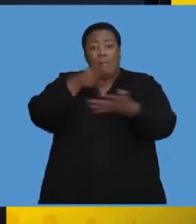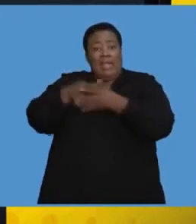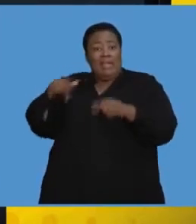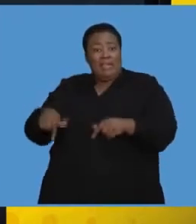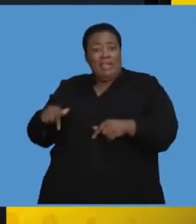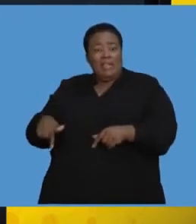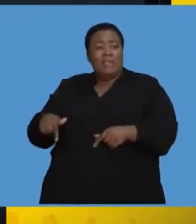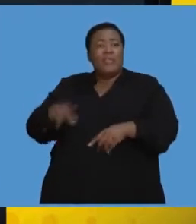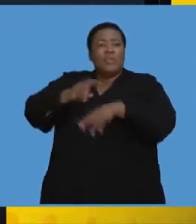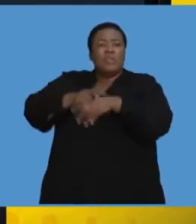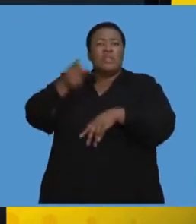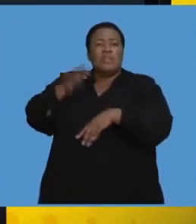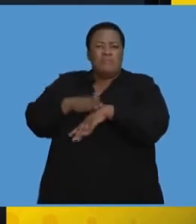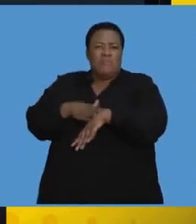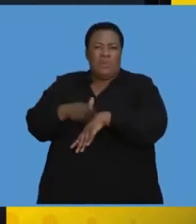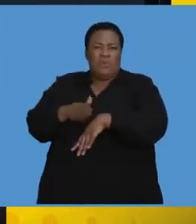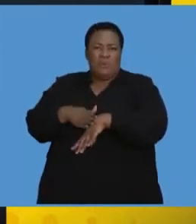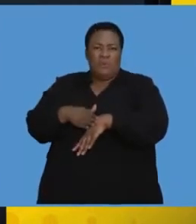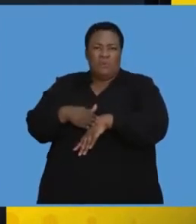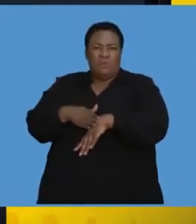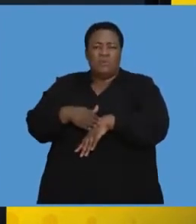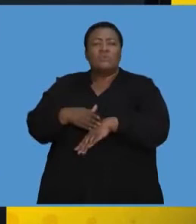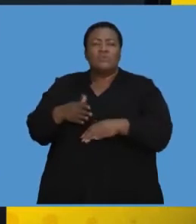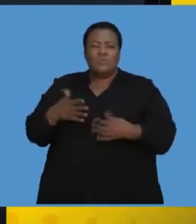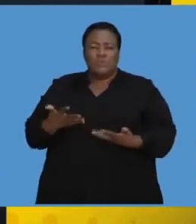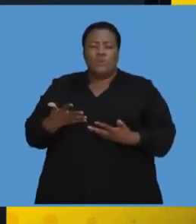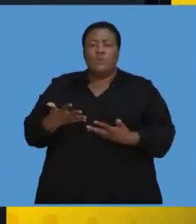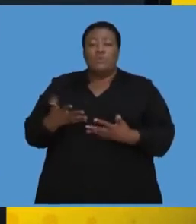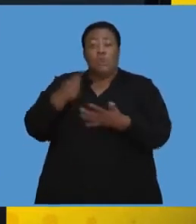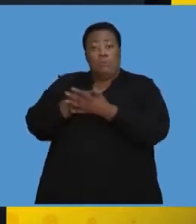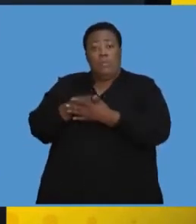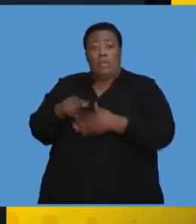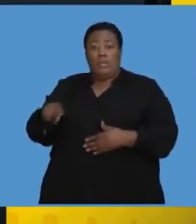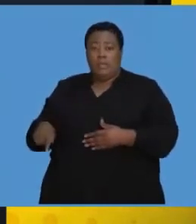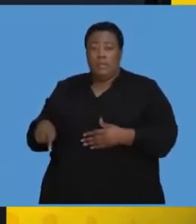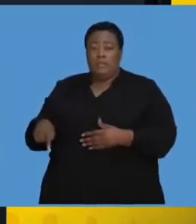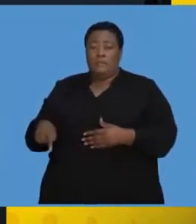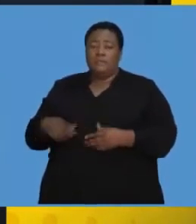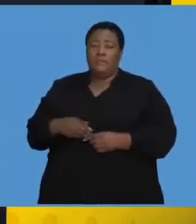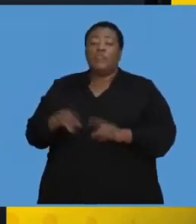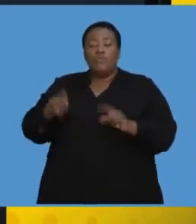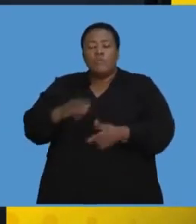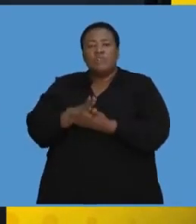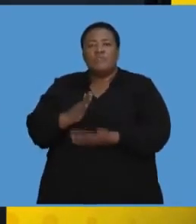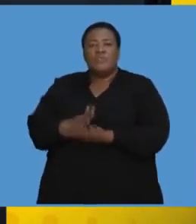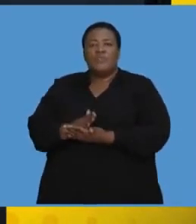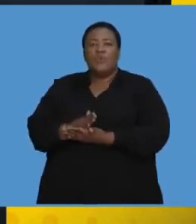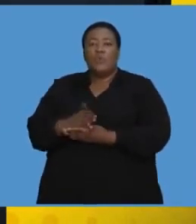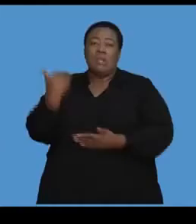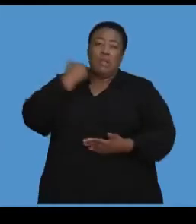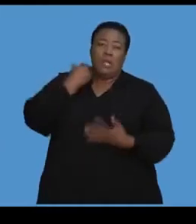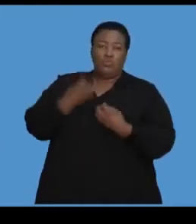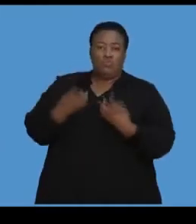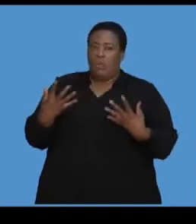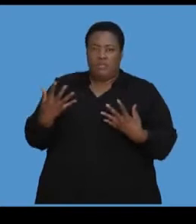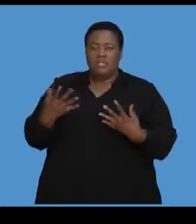currency to be able to buy the rand, a situation that we might find unfavorable there as we need to promote exports to other